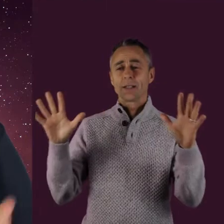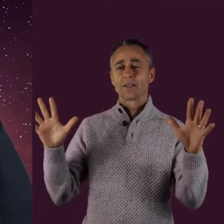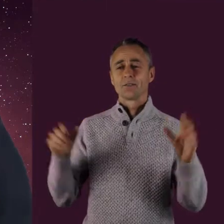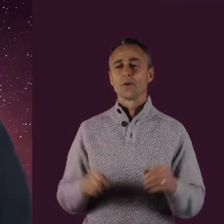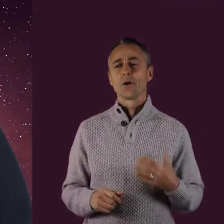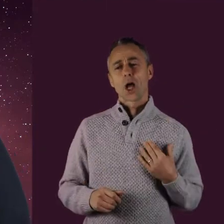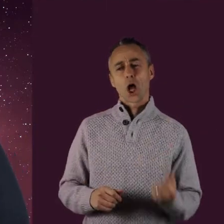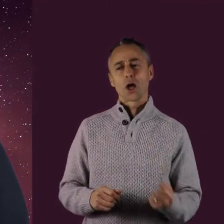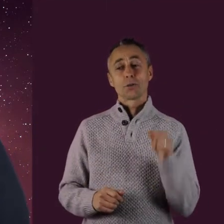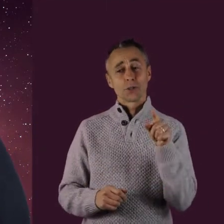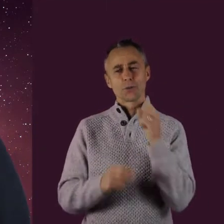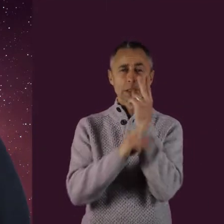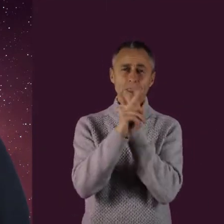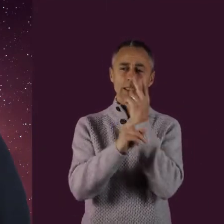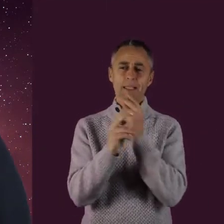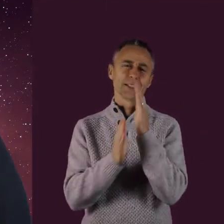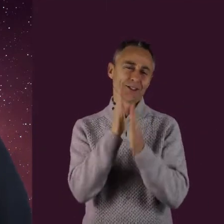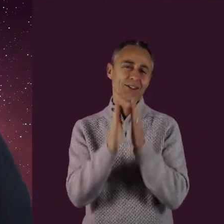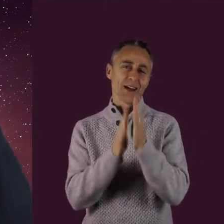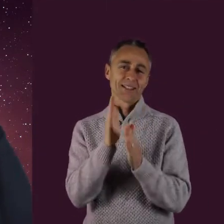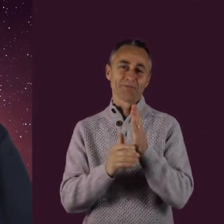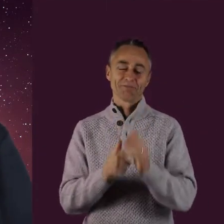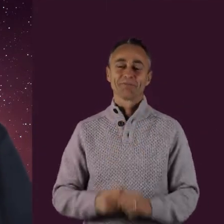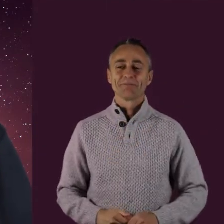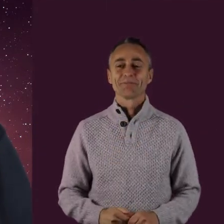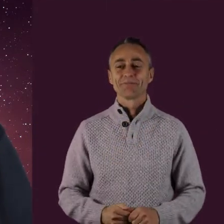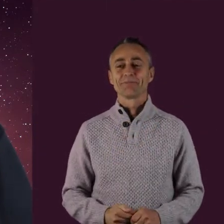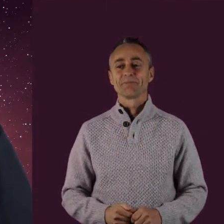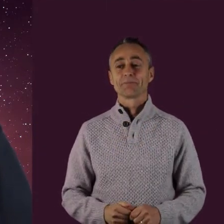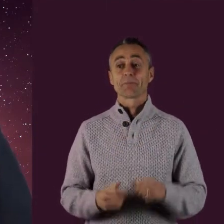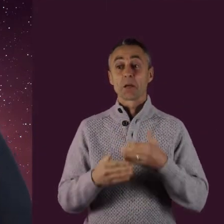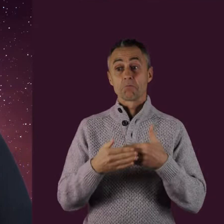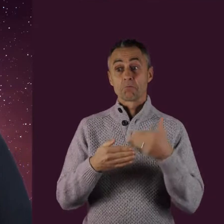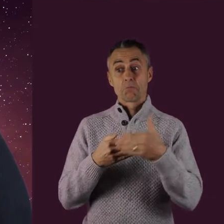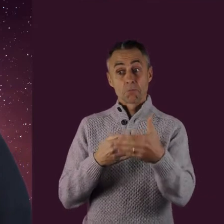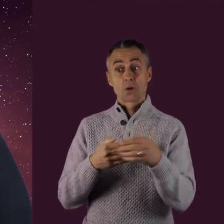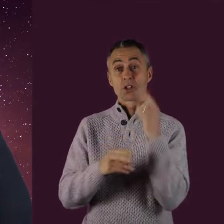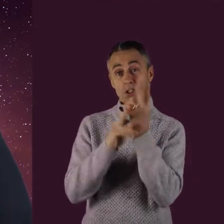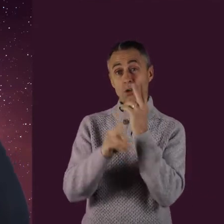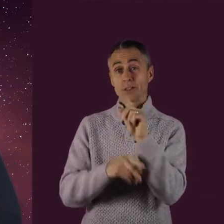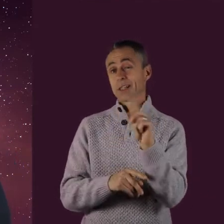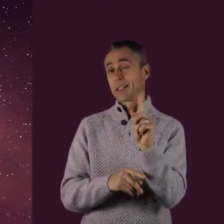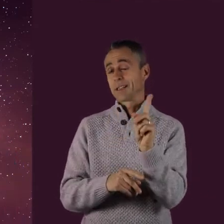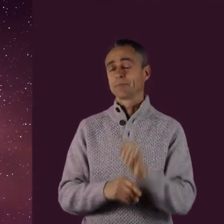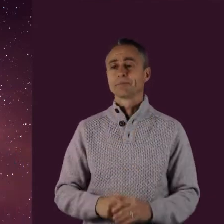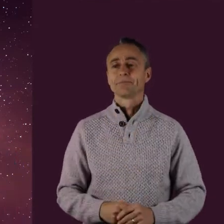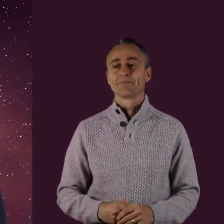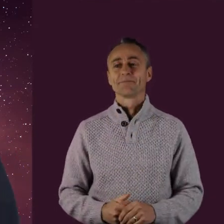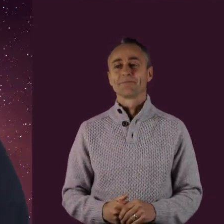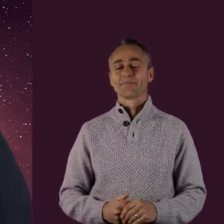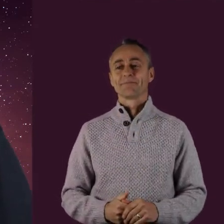Wonderful. I do hope you were singing and signing along with all of that. There'll be more songs a little bit later.